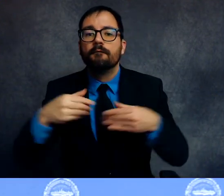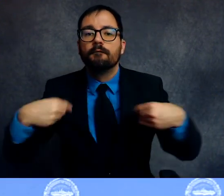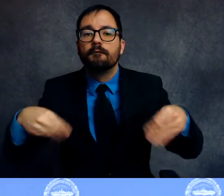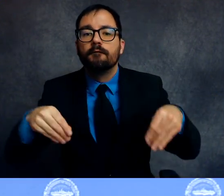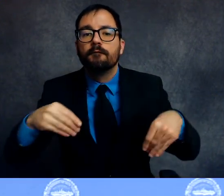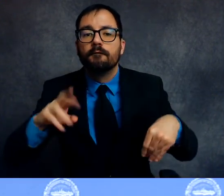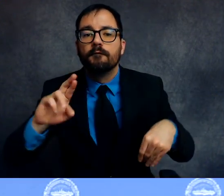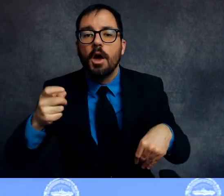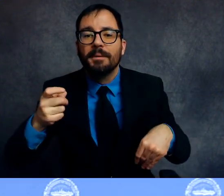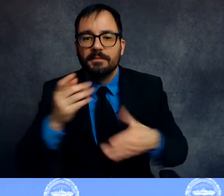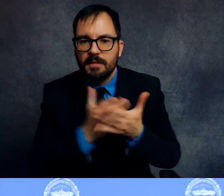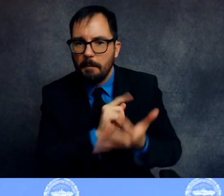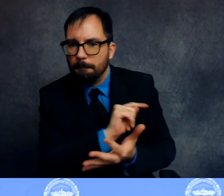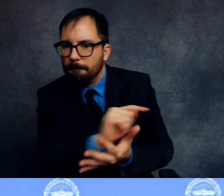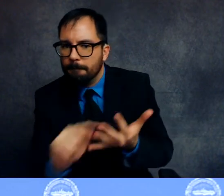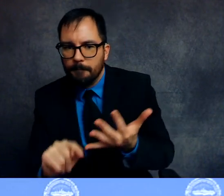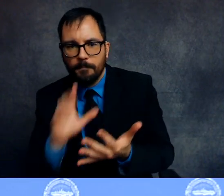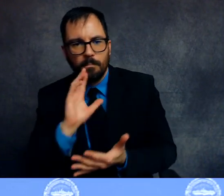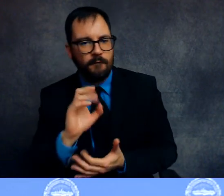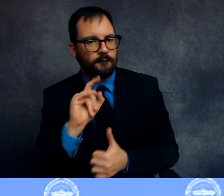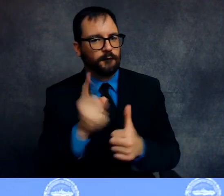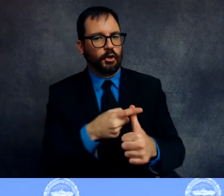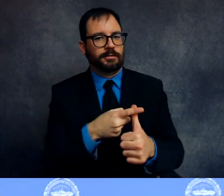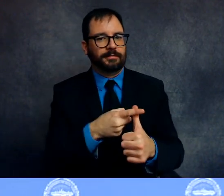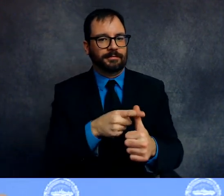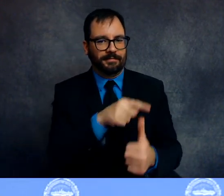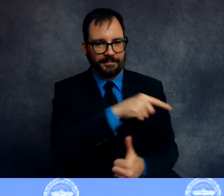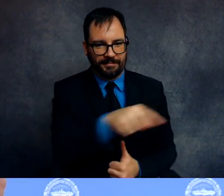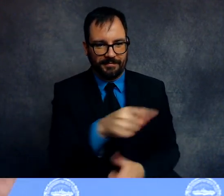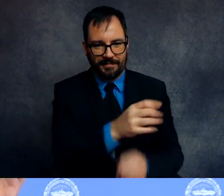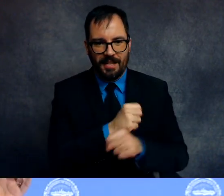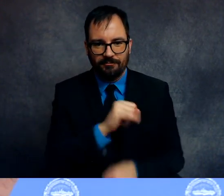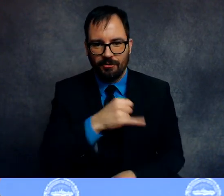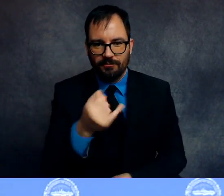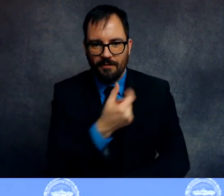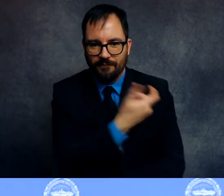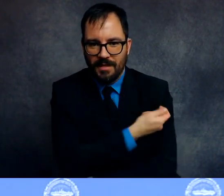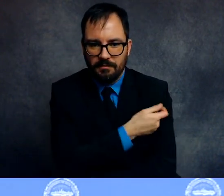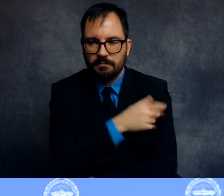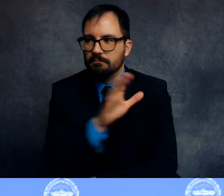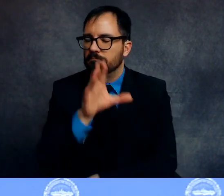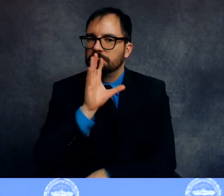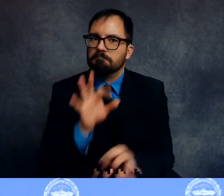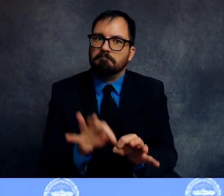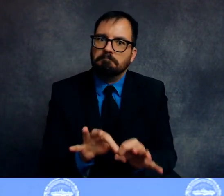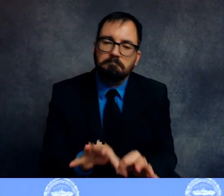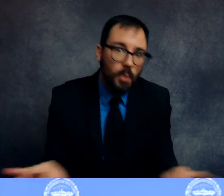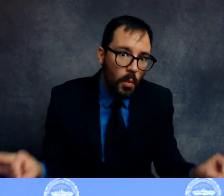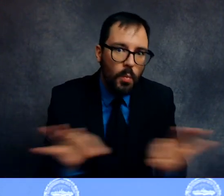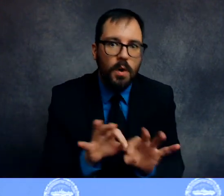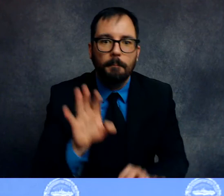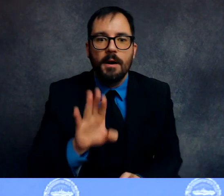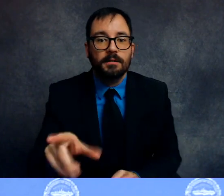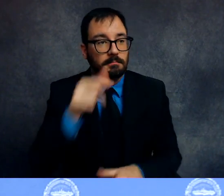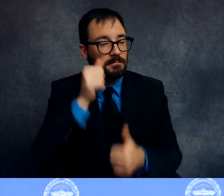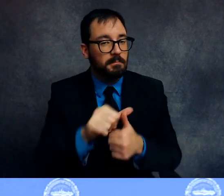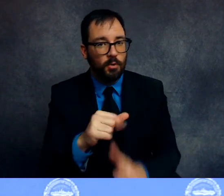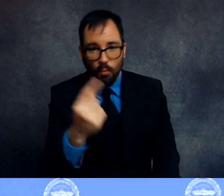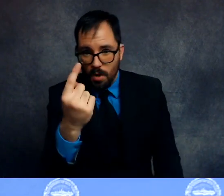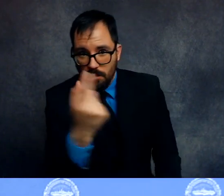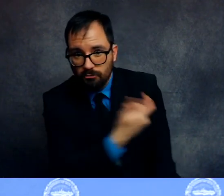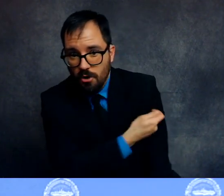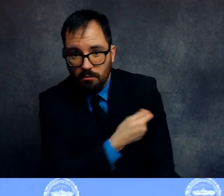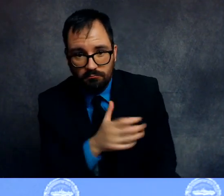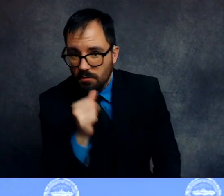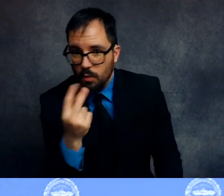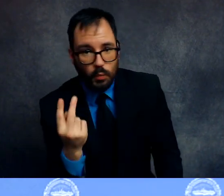into Boston. We also believe our pharmacies will be one of the first locations where we'll start to see Johnson & Johnson. I think it's super